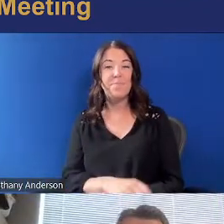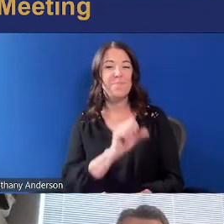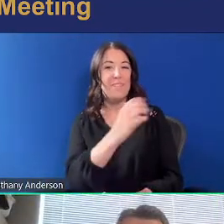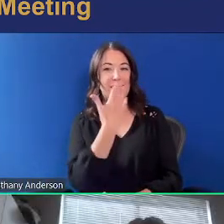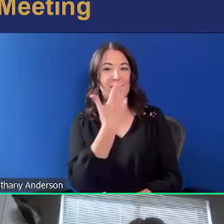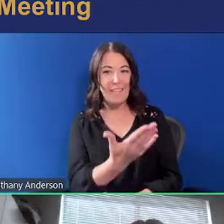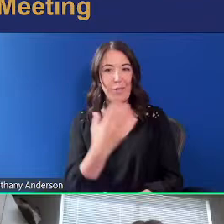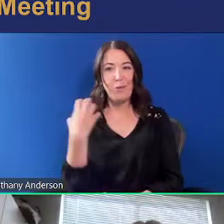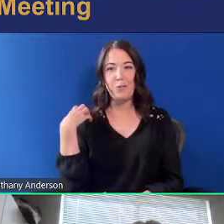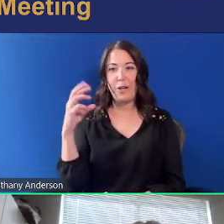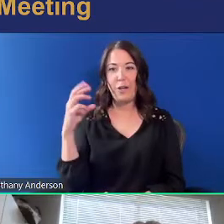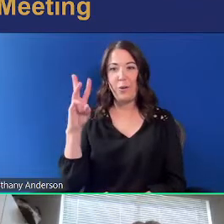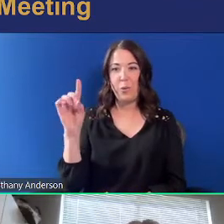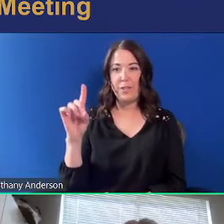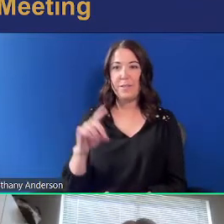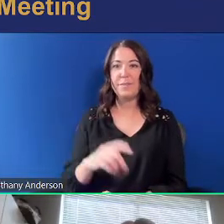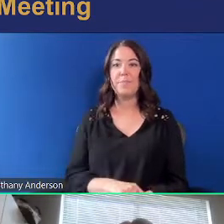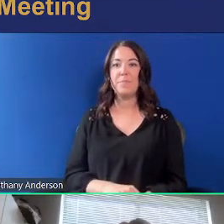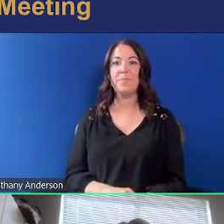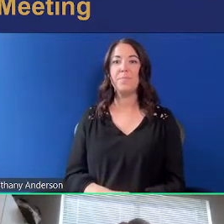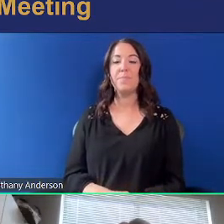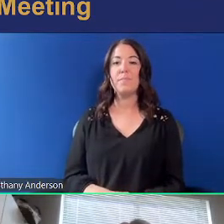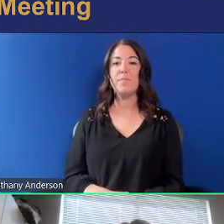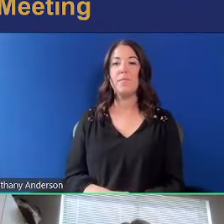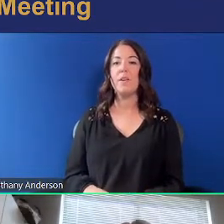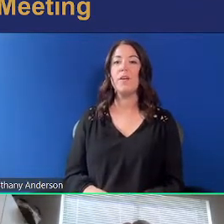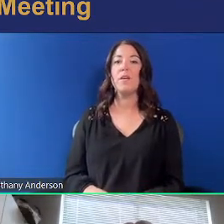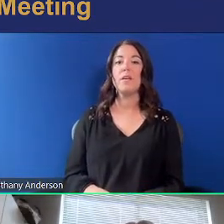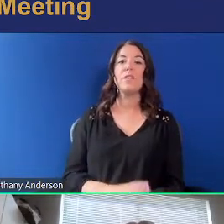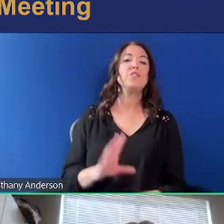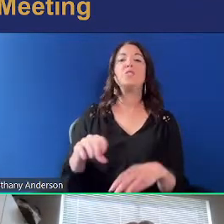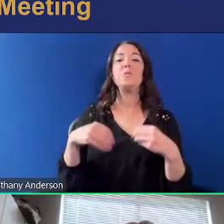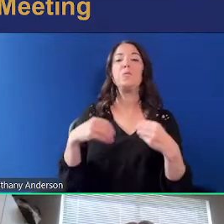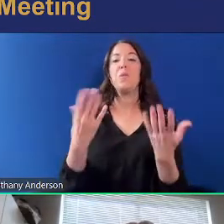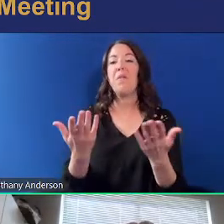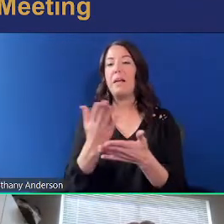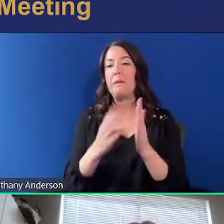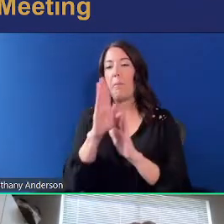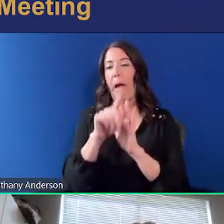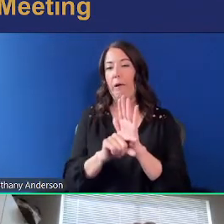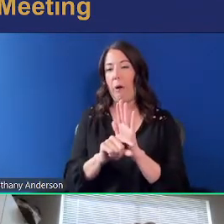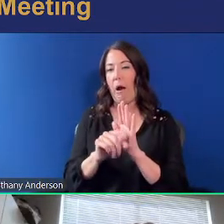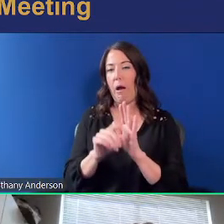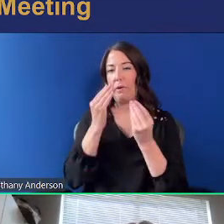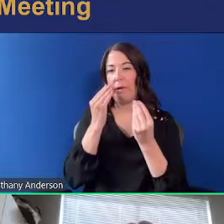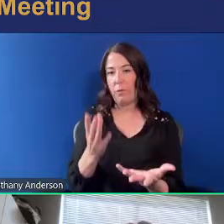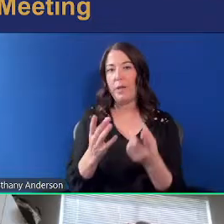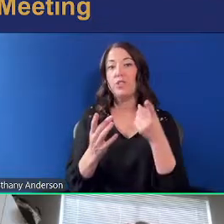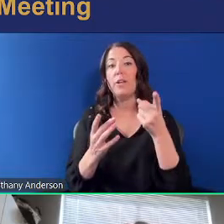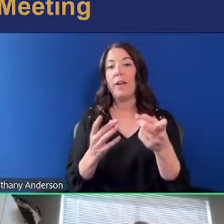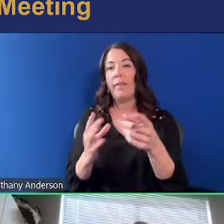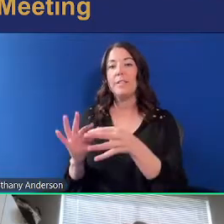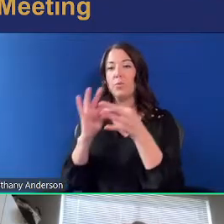you, Chair Wood. Just to give a little bit of background, this was referenced in the OLAG audit. It's published